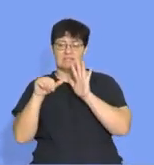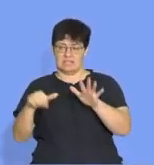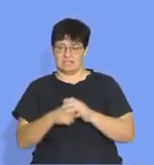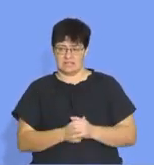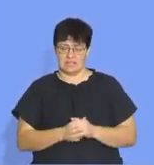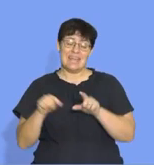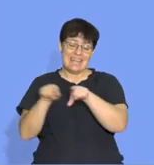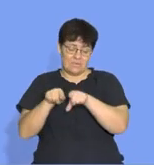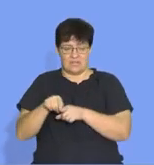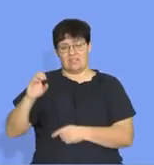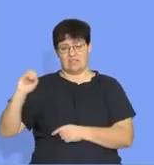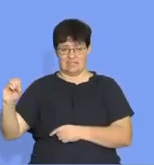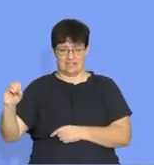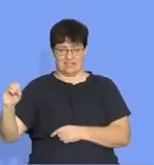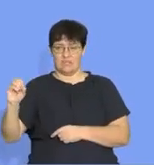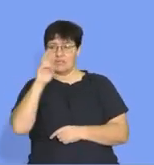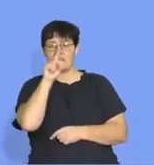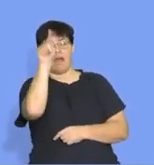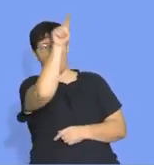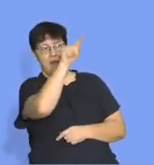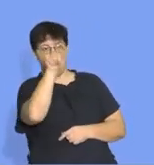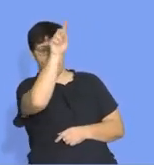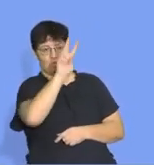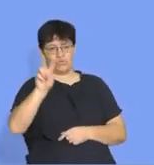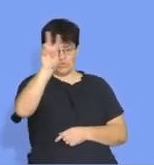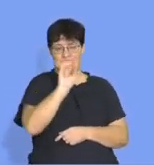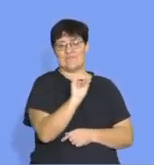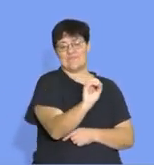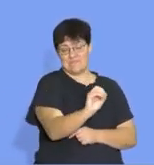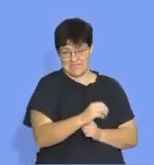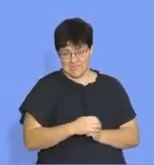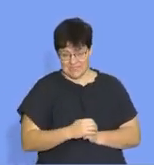to 0. So automatically you can see my squared is